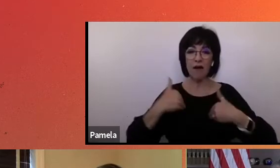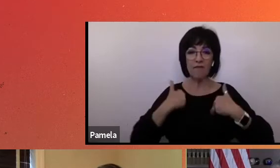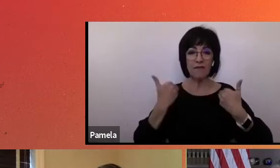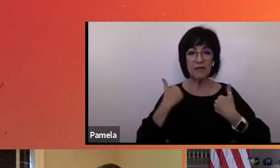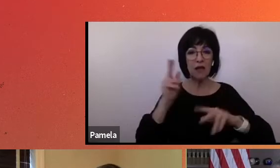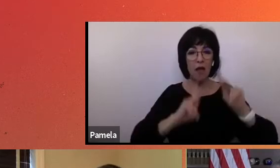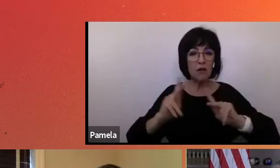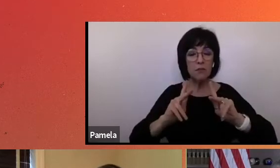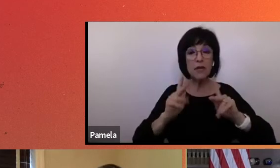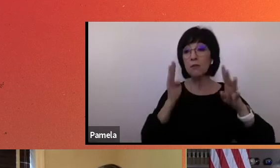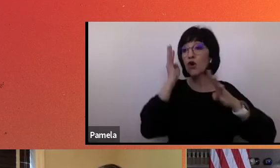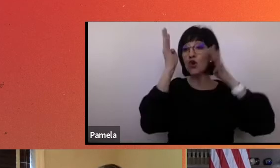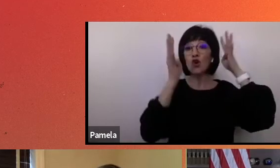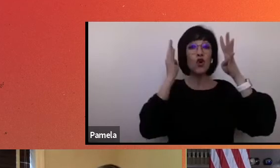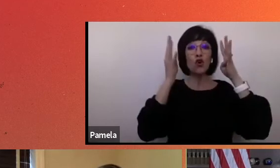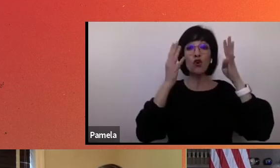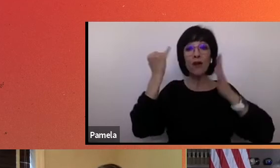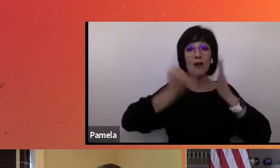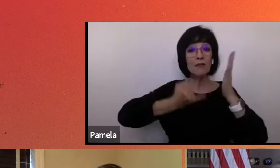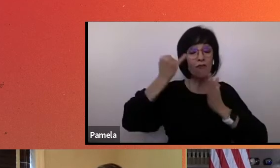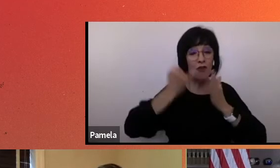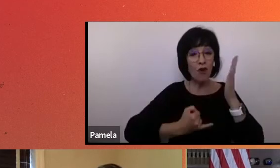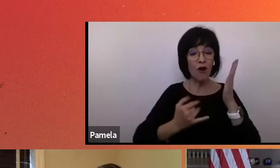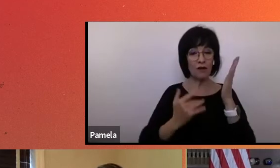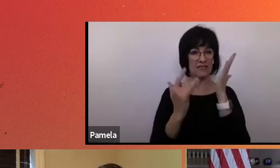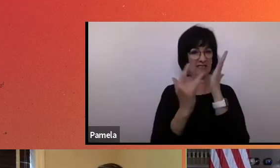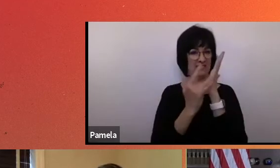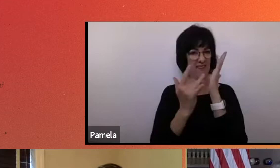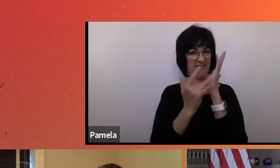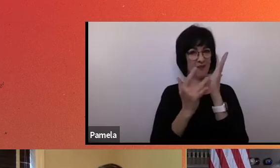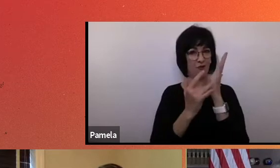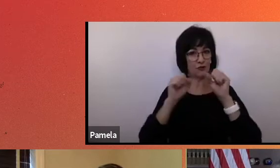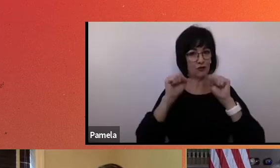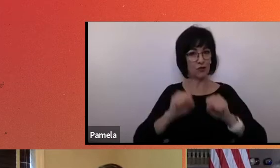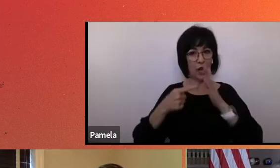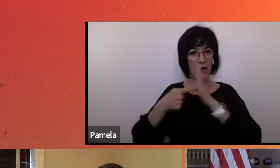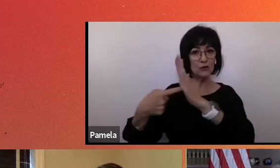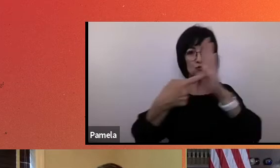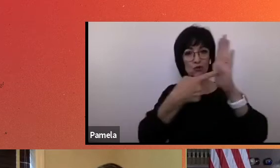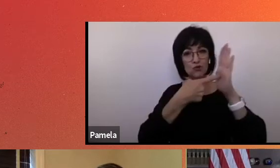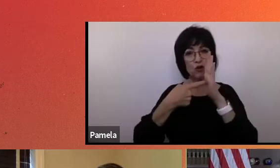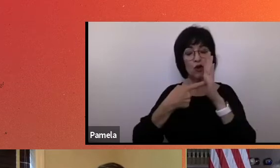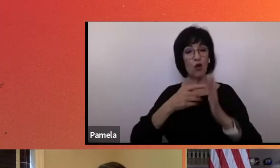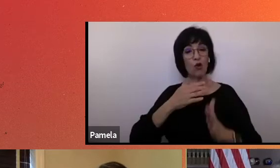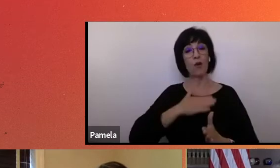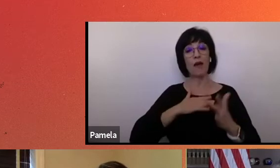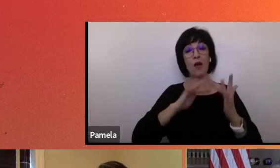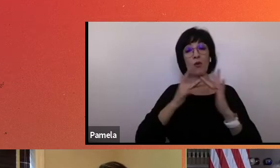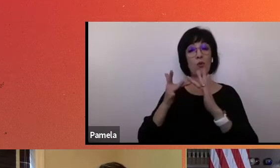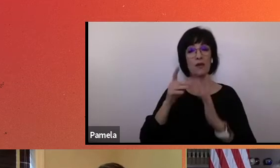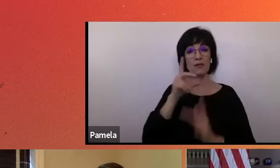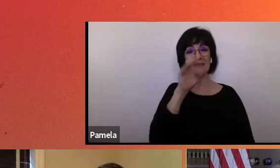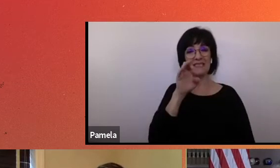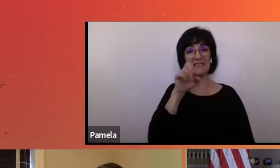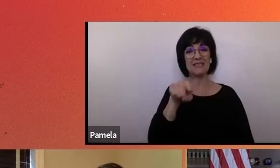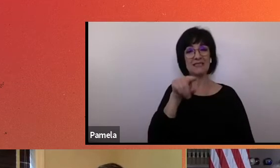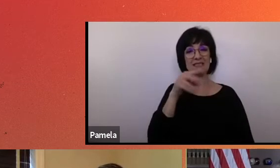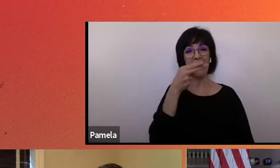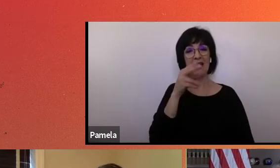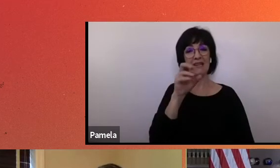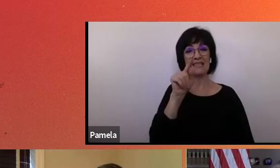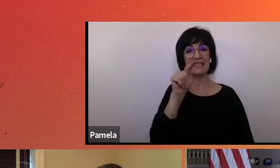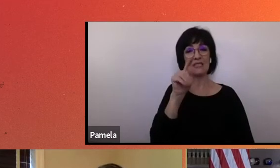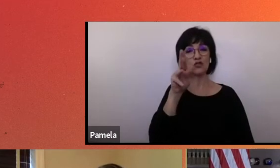creative arts, technology. Mm-hmm. On our website, the dehistory.org, you can see enrichment packets